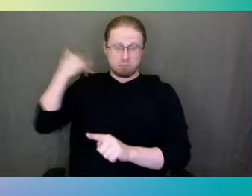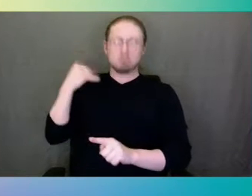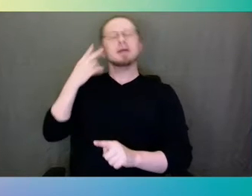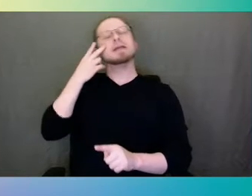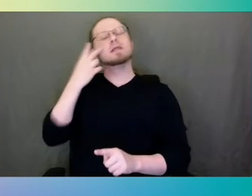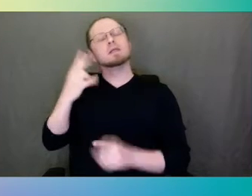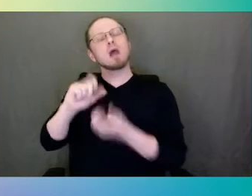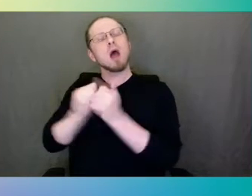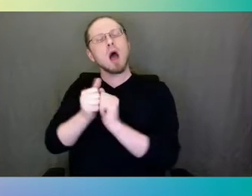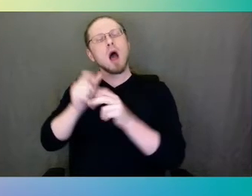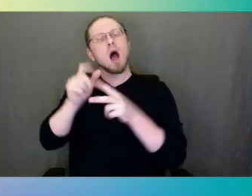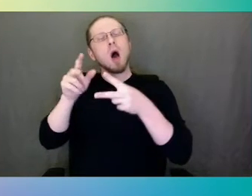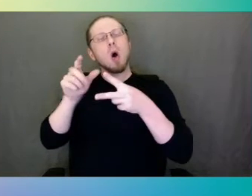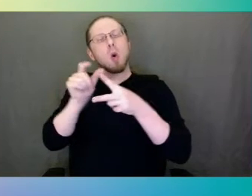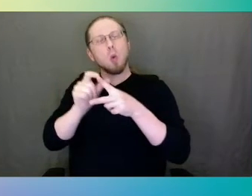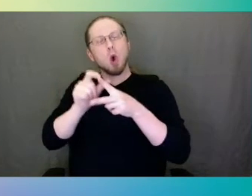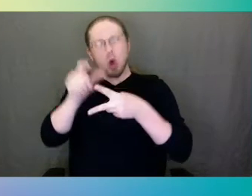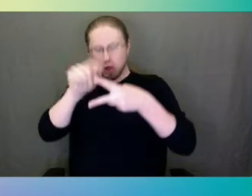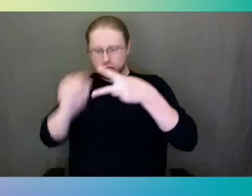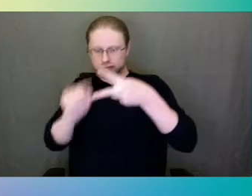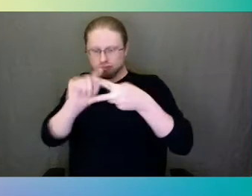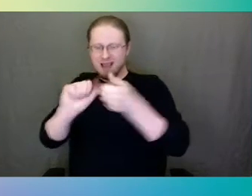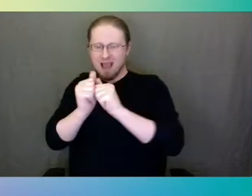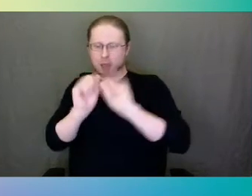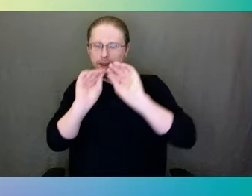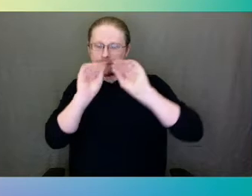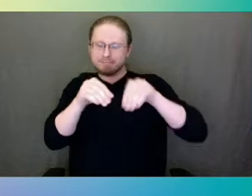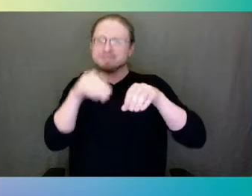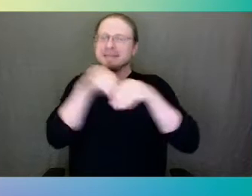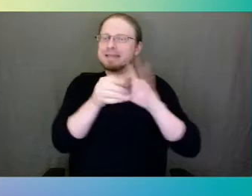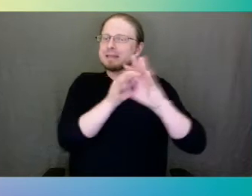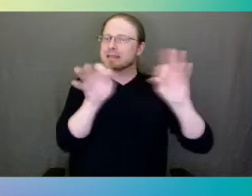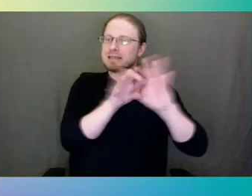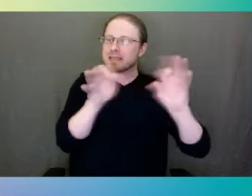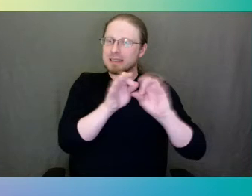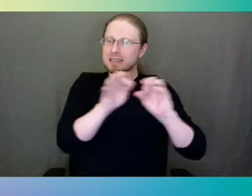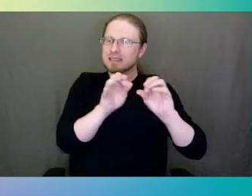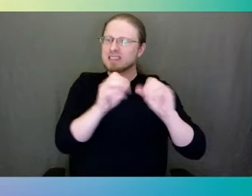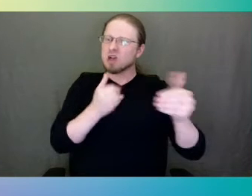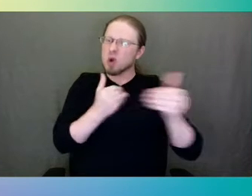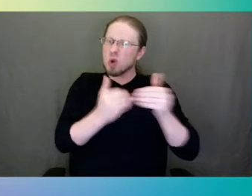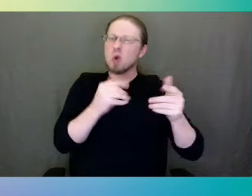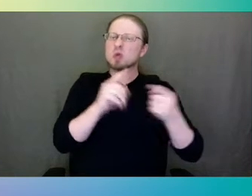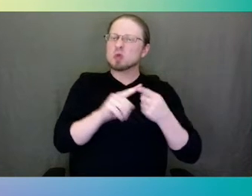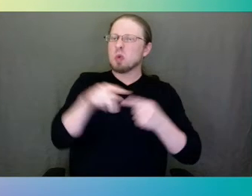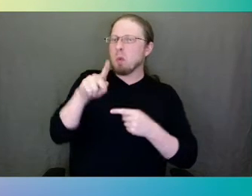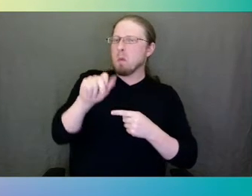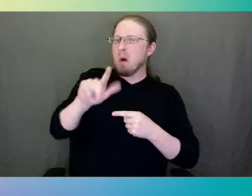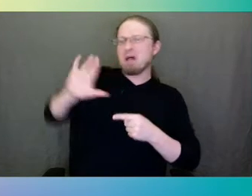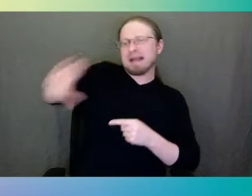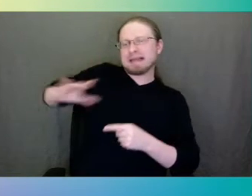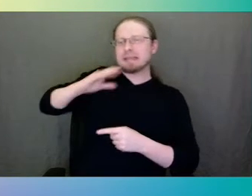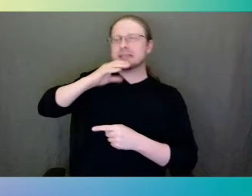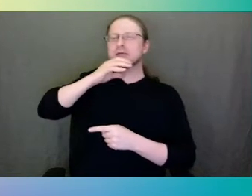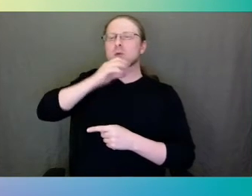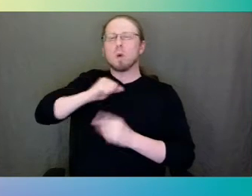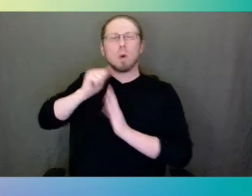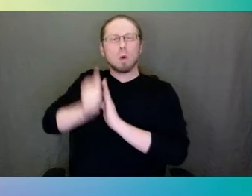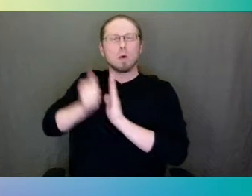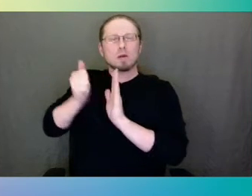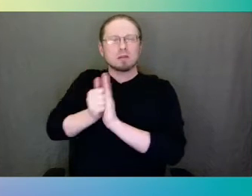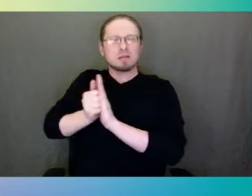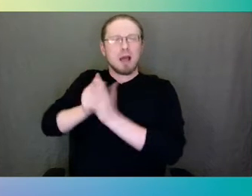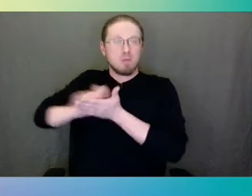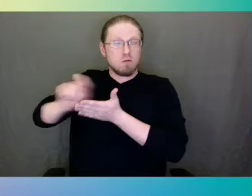within sentences as close to the time of Paul as possible. So malakoi was used in